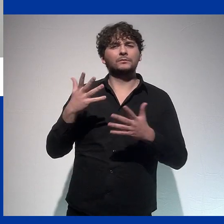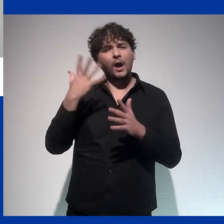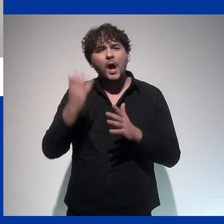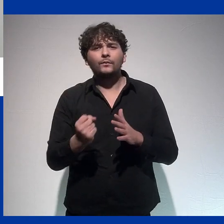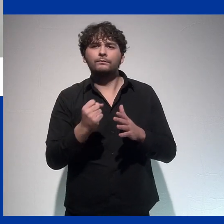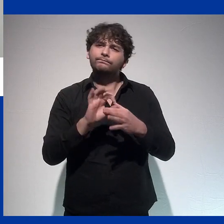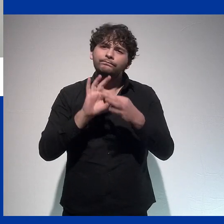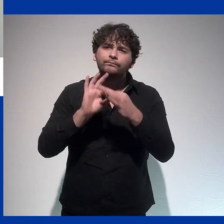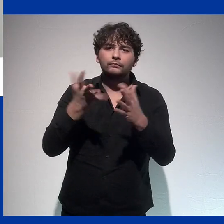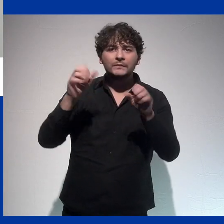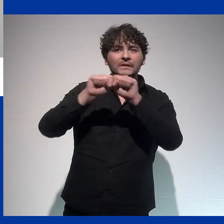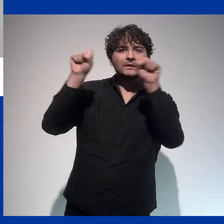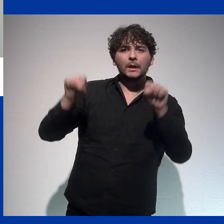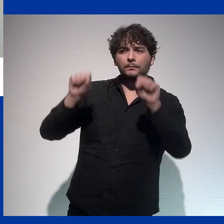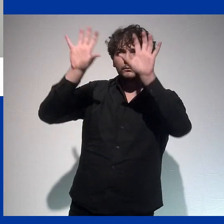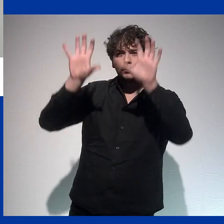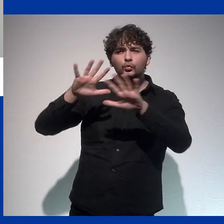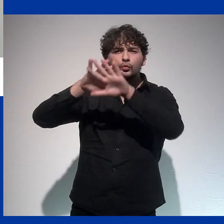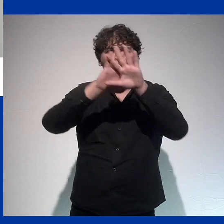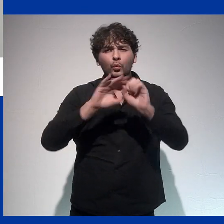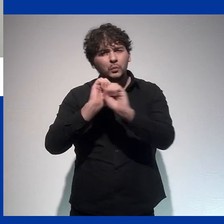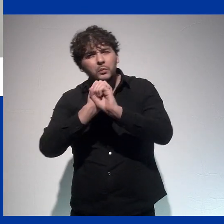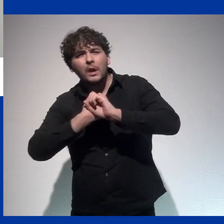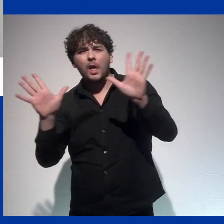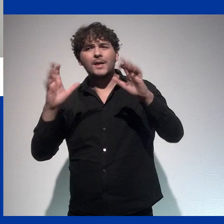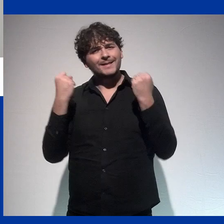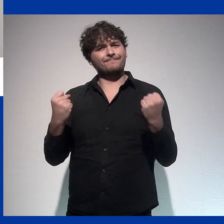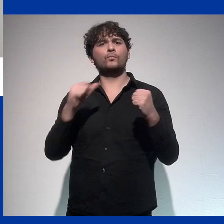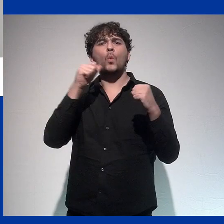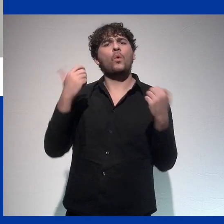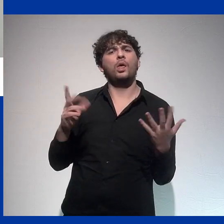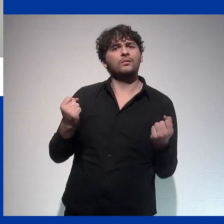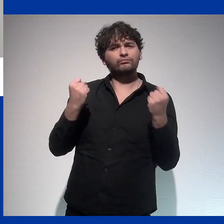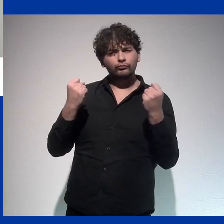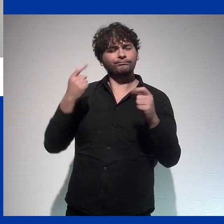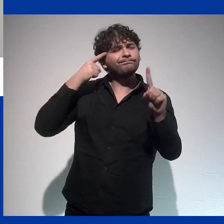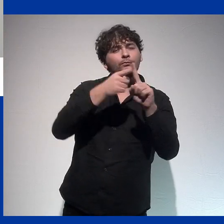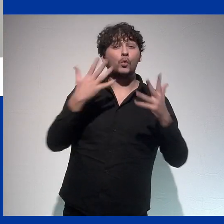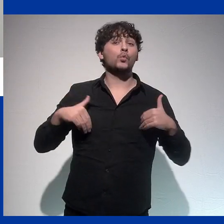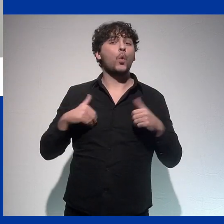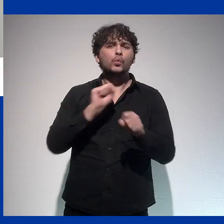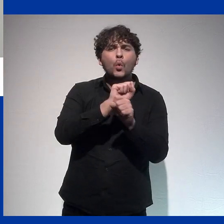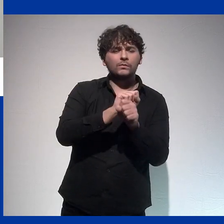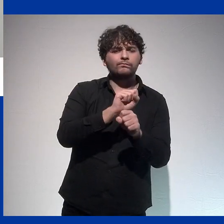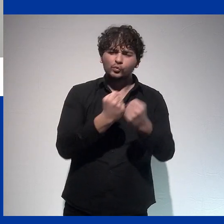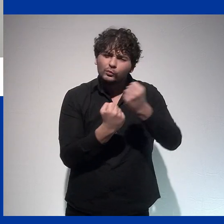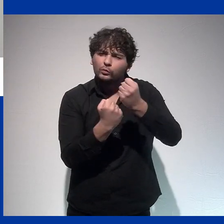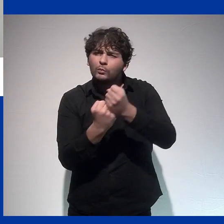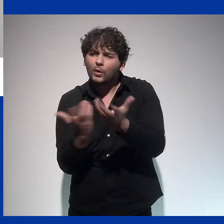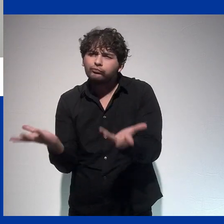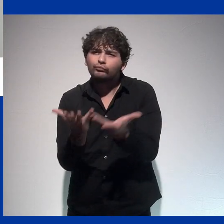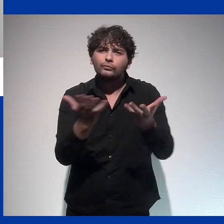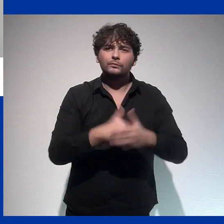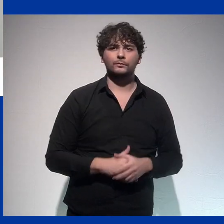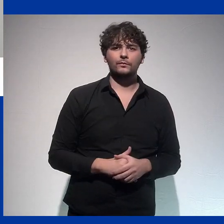new challenge for us and brought a number of issues to everyone's agenda, but which perhaps not everybody was prepared to answer.